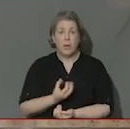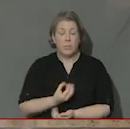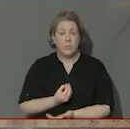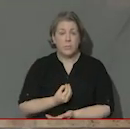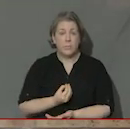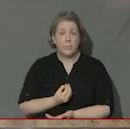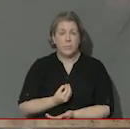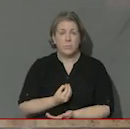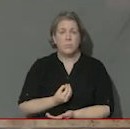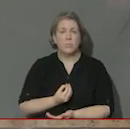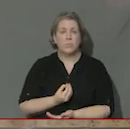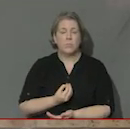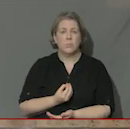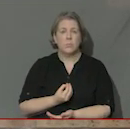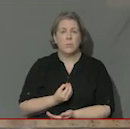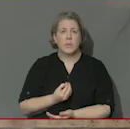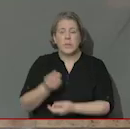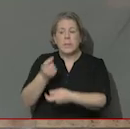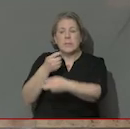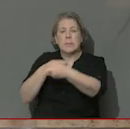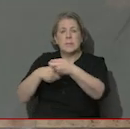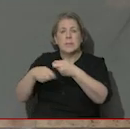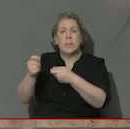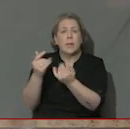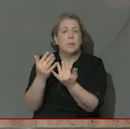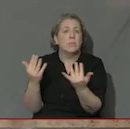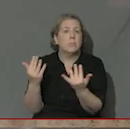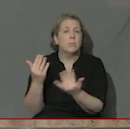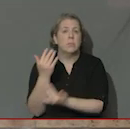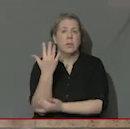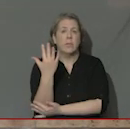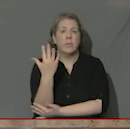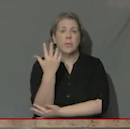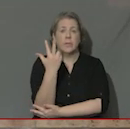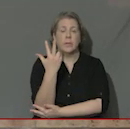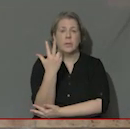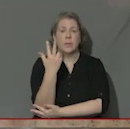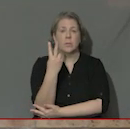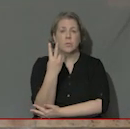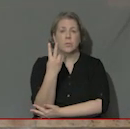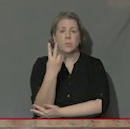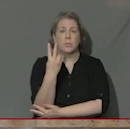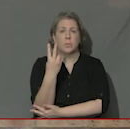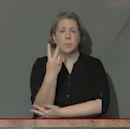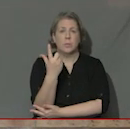our cost of sales, which is 5827.